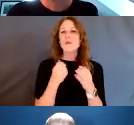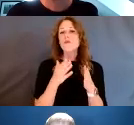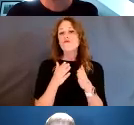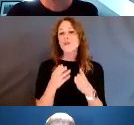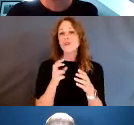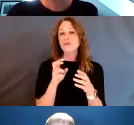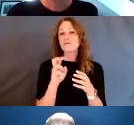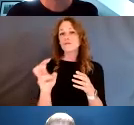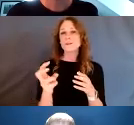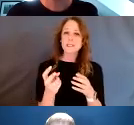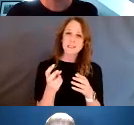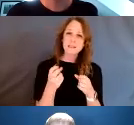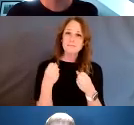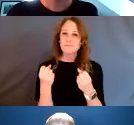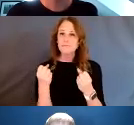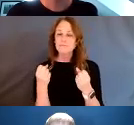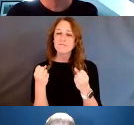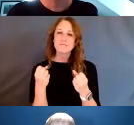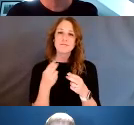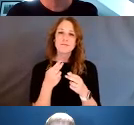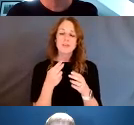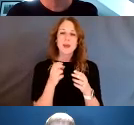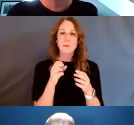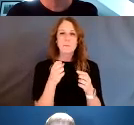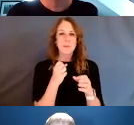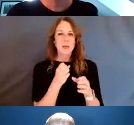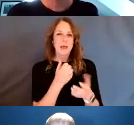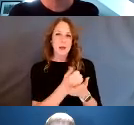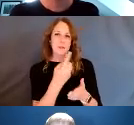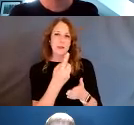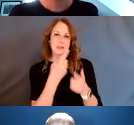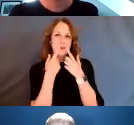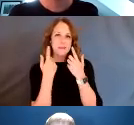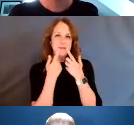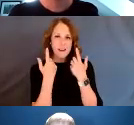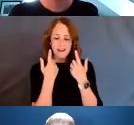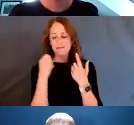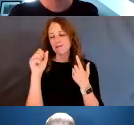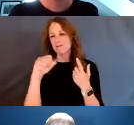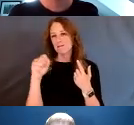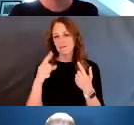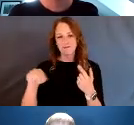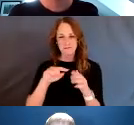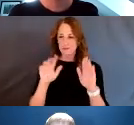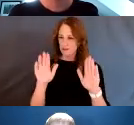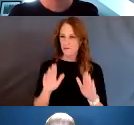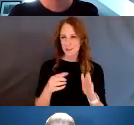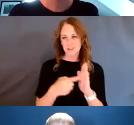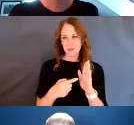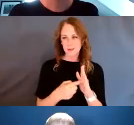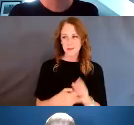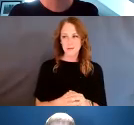all awesome. Making someone laugh. Yes. Yeah, you all are really great at this.